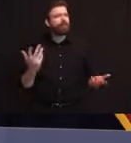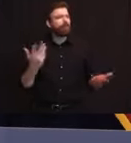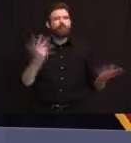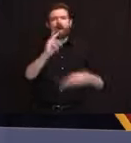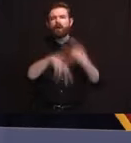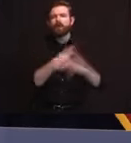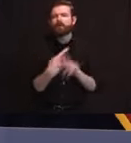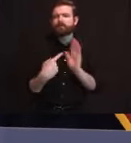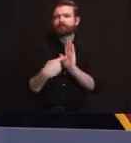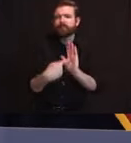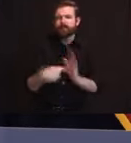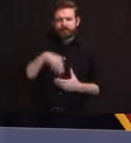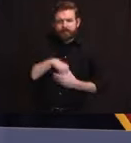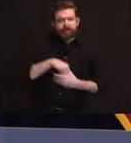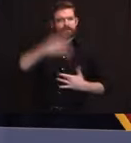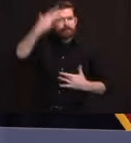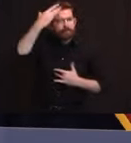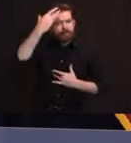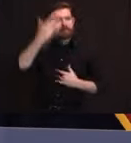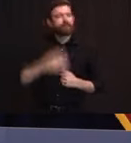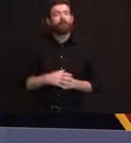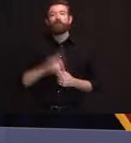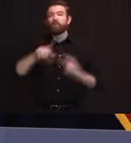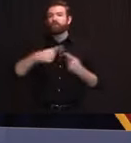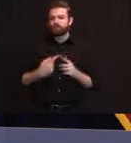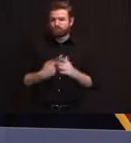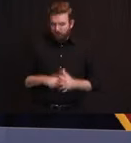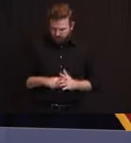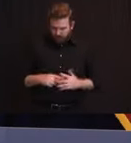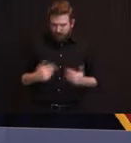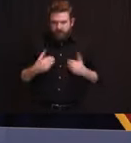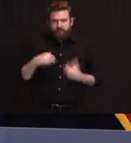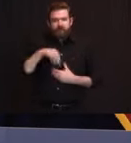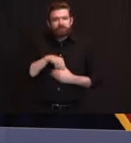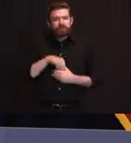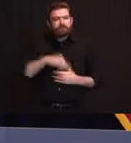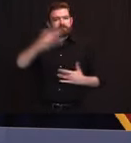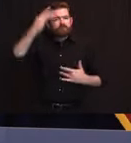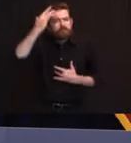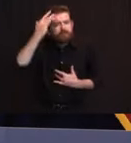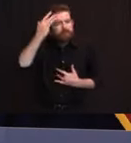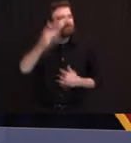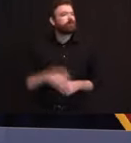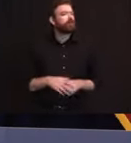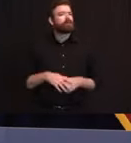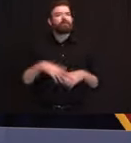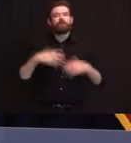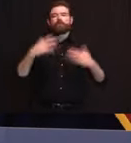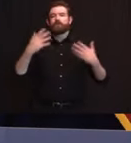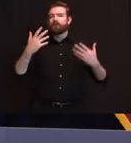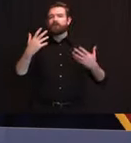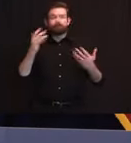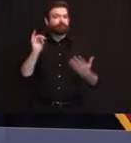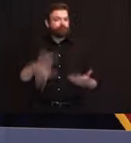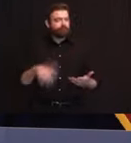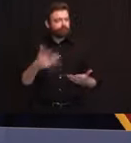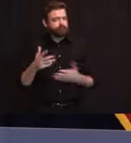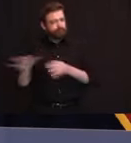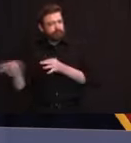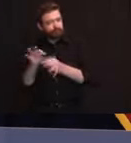you travel in the last 48 hours, or 48 hours before you became symptomatic? Who did you have close contact with during that